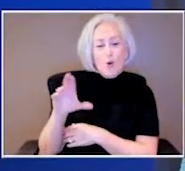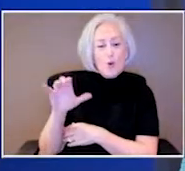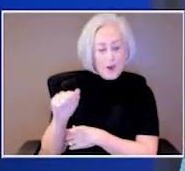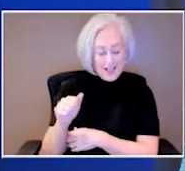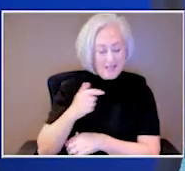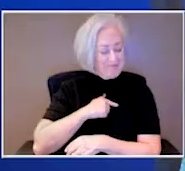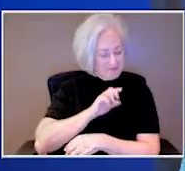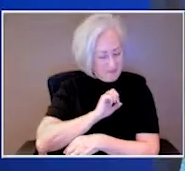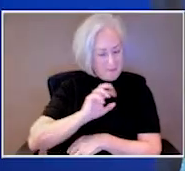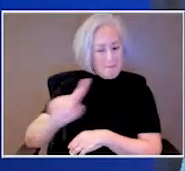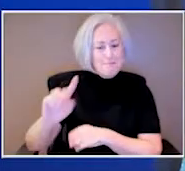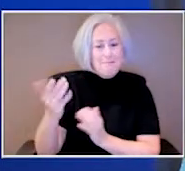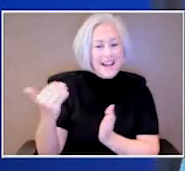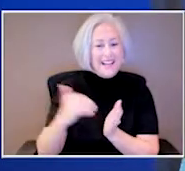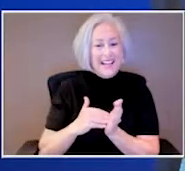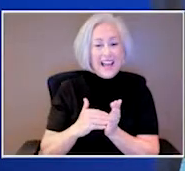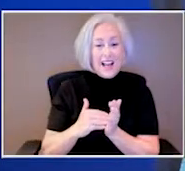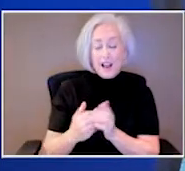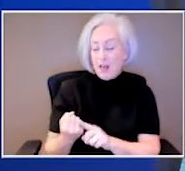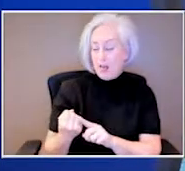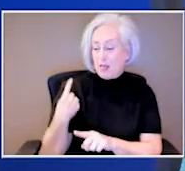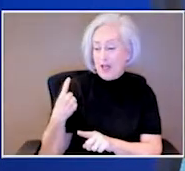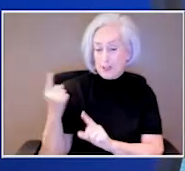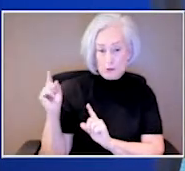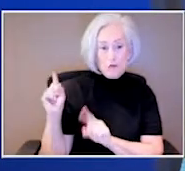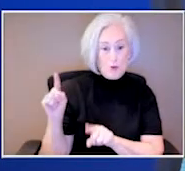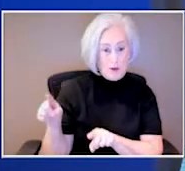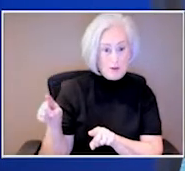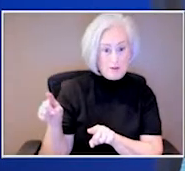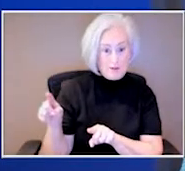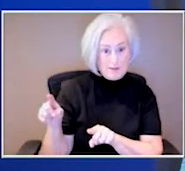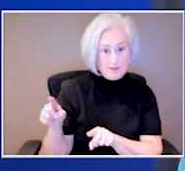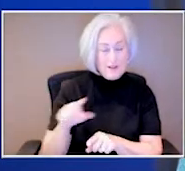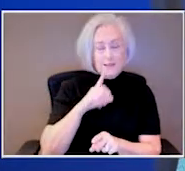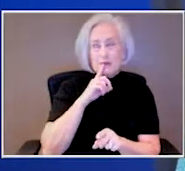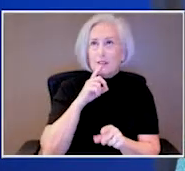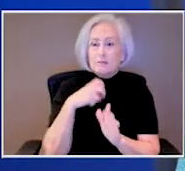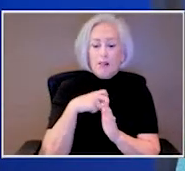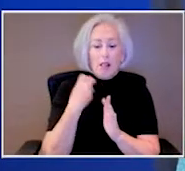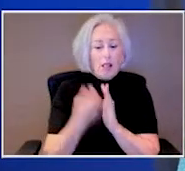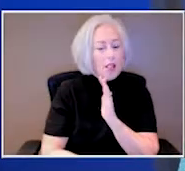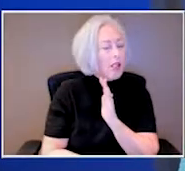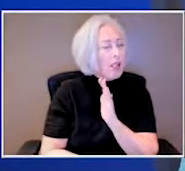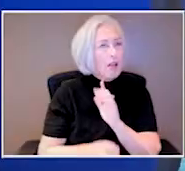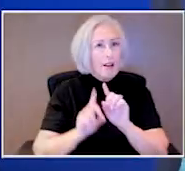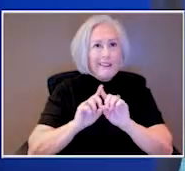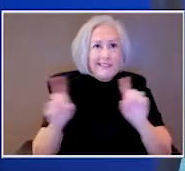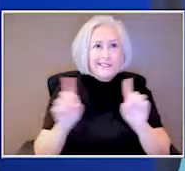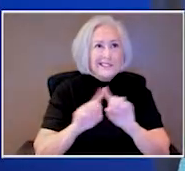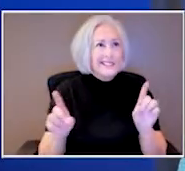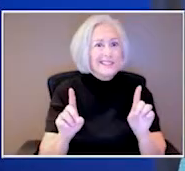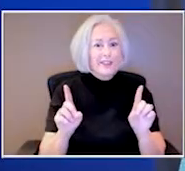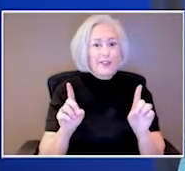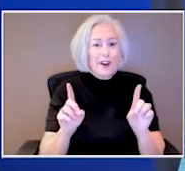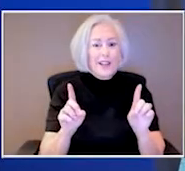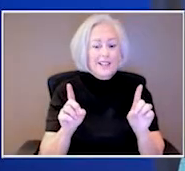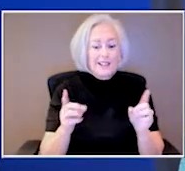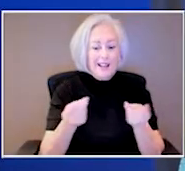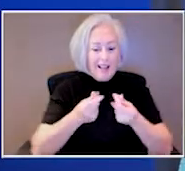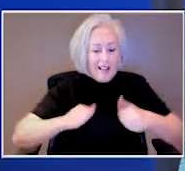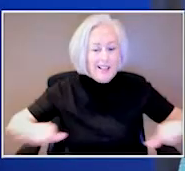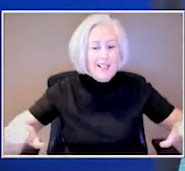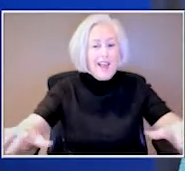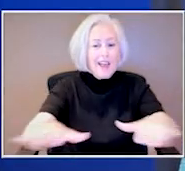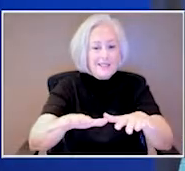was there a year ago and fell in love with totally different landscapes, totally different